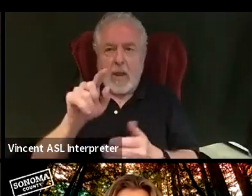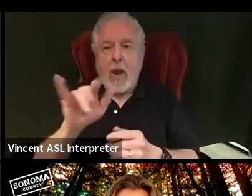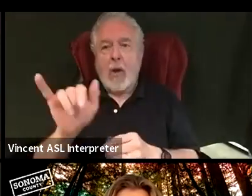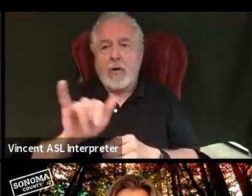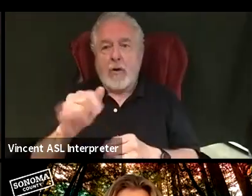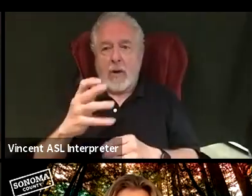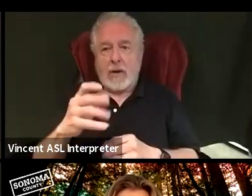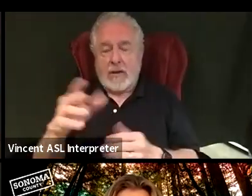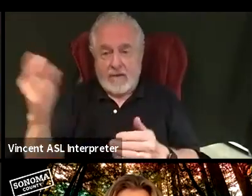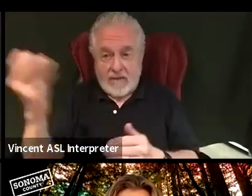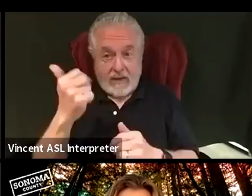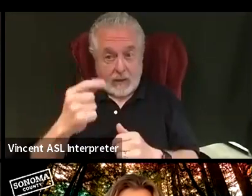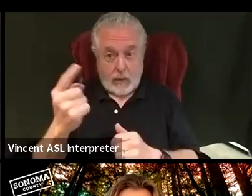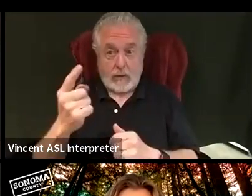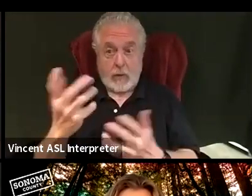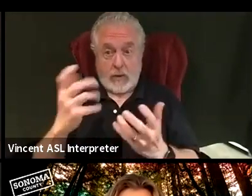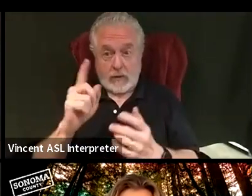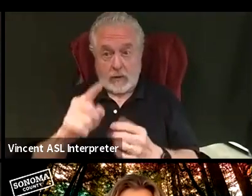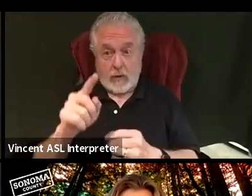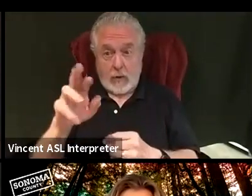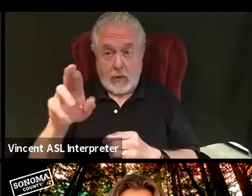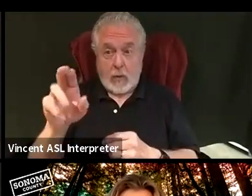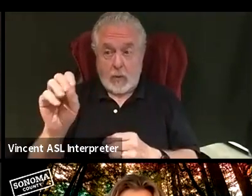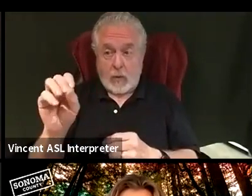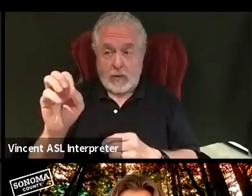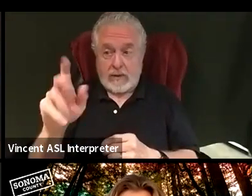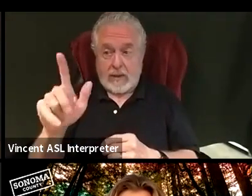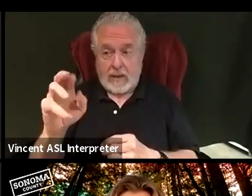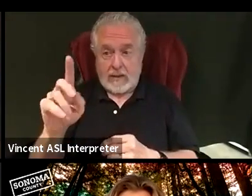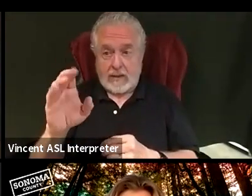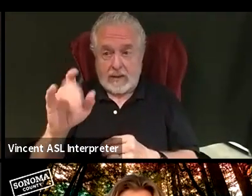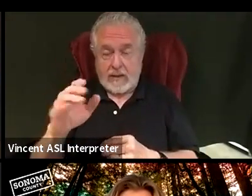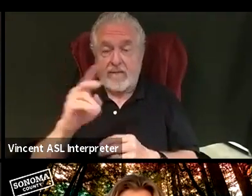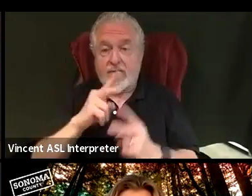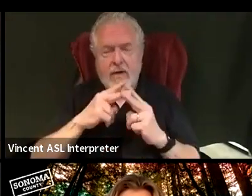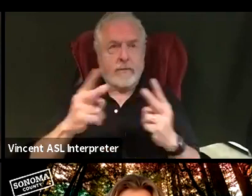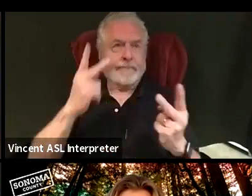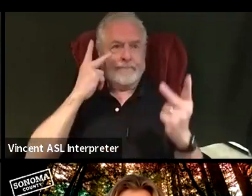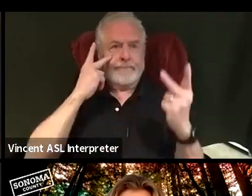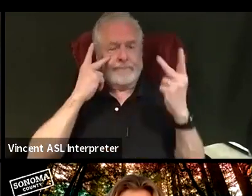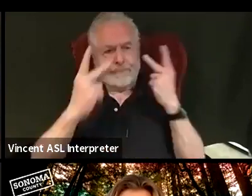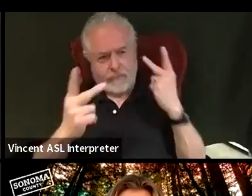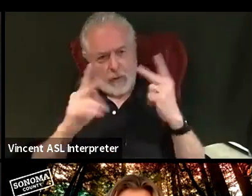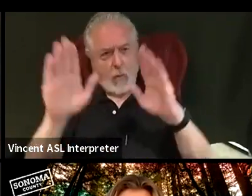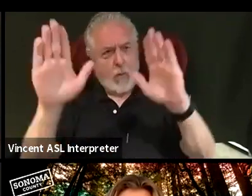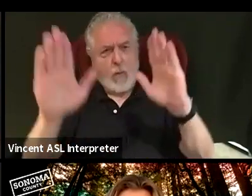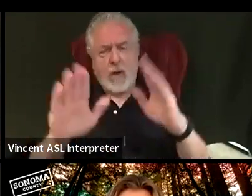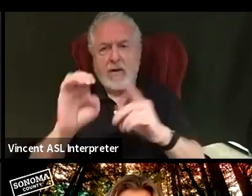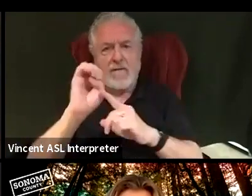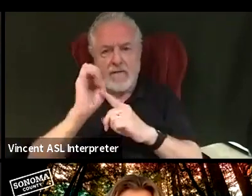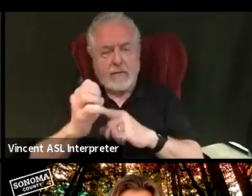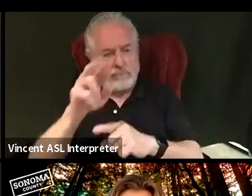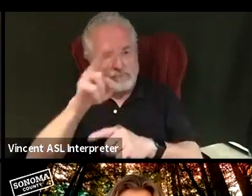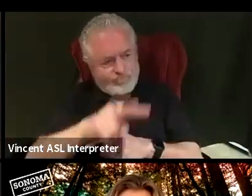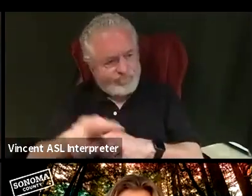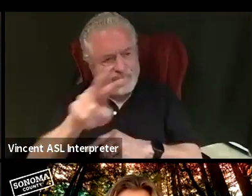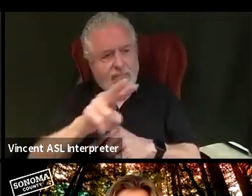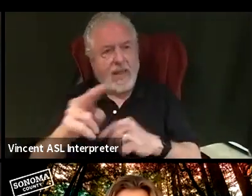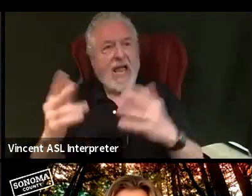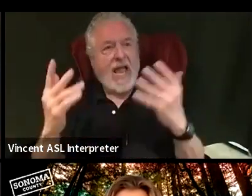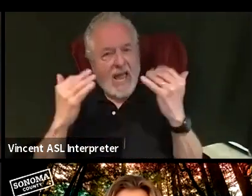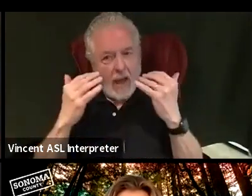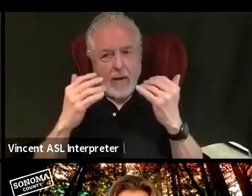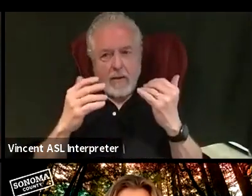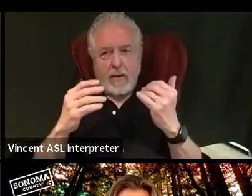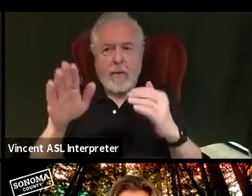also wanna invite anybody who wants to go to the Roseland Clinic to see a very wonderful environment. People are very happy,